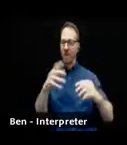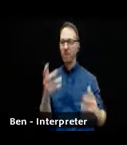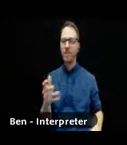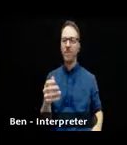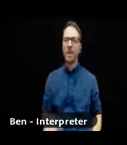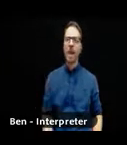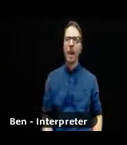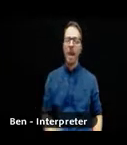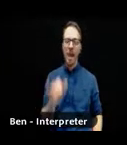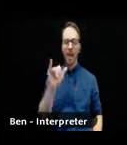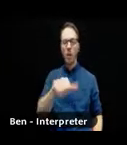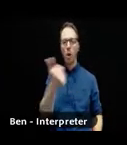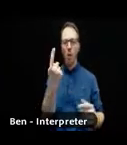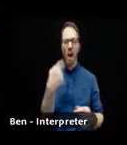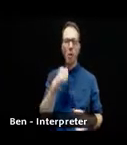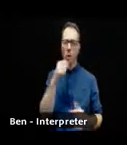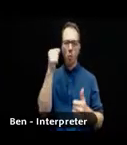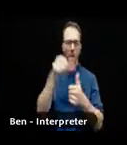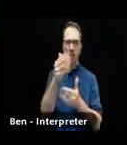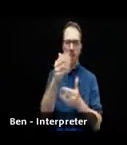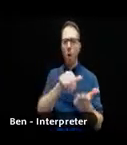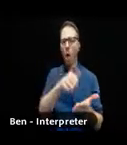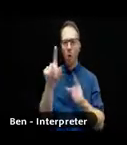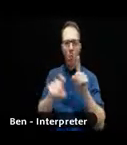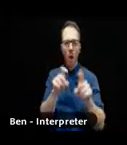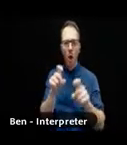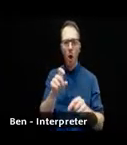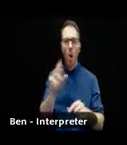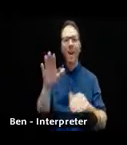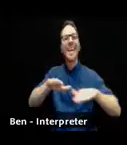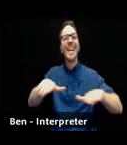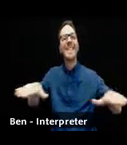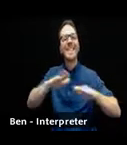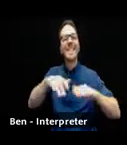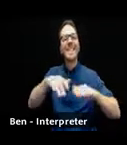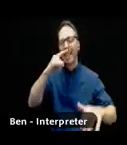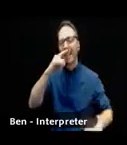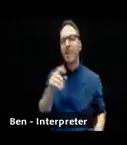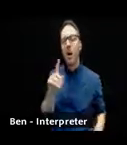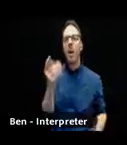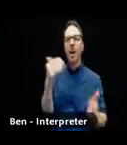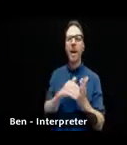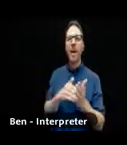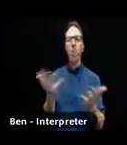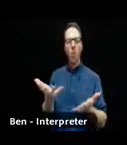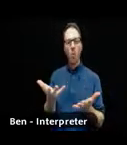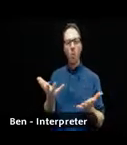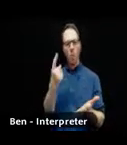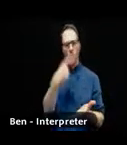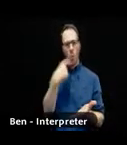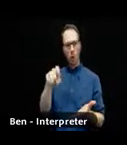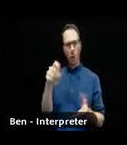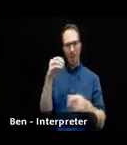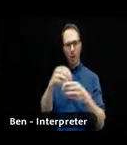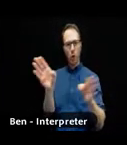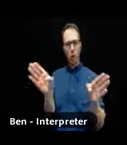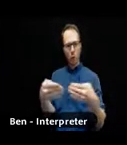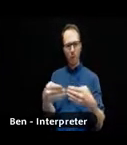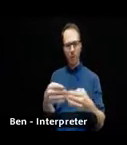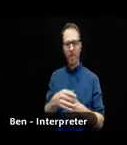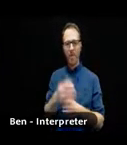So that's another one. I don't remember what some of the other questions were. Oh, kids. So again, who should be in the room? Sometimes, you know,